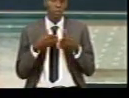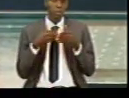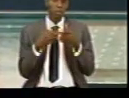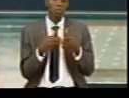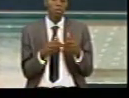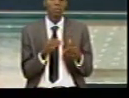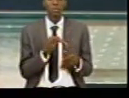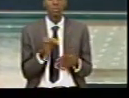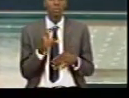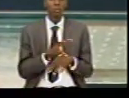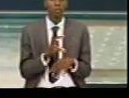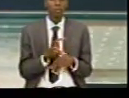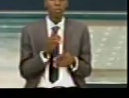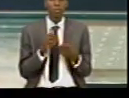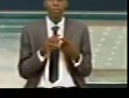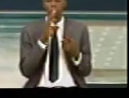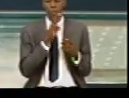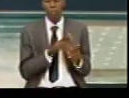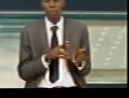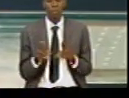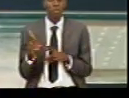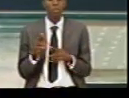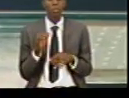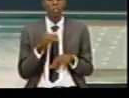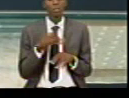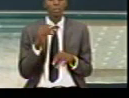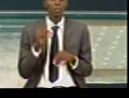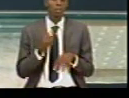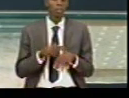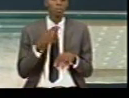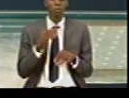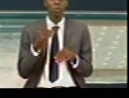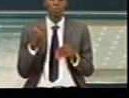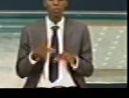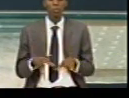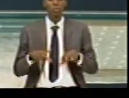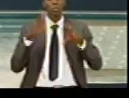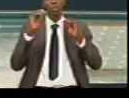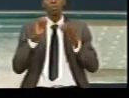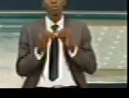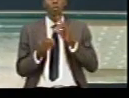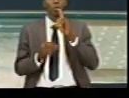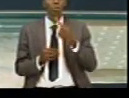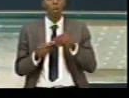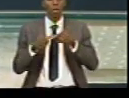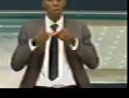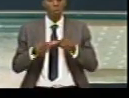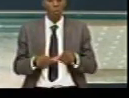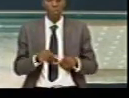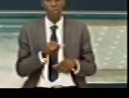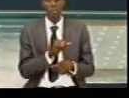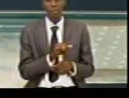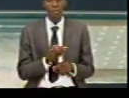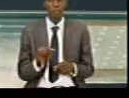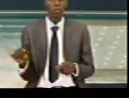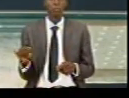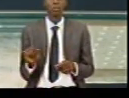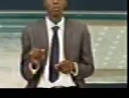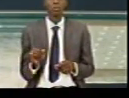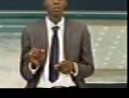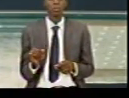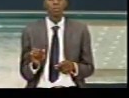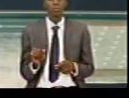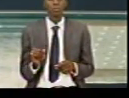ready for the time of the rapture? Number one, abiding faith with purity of